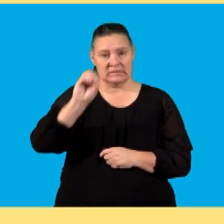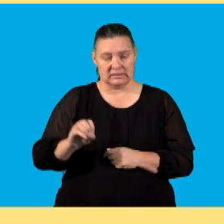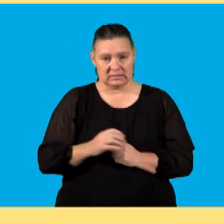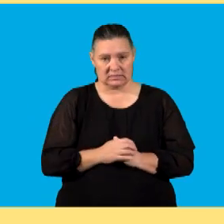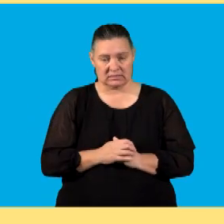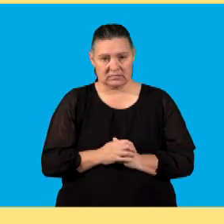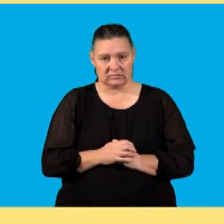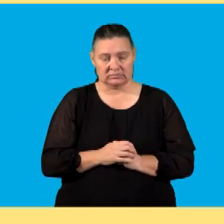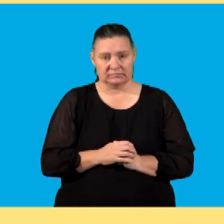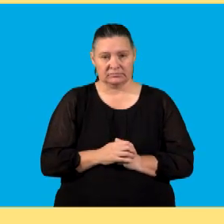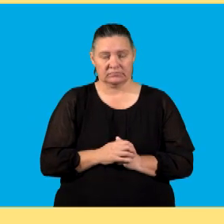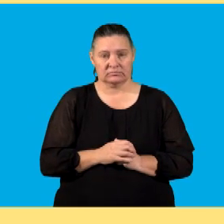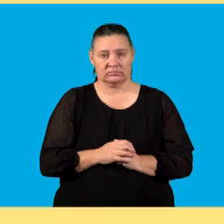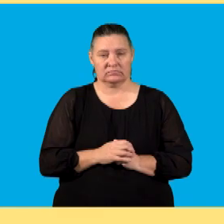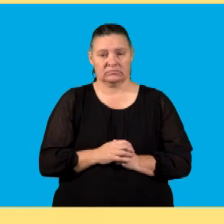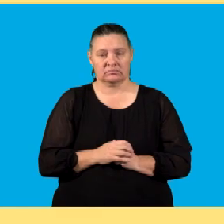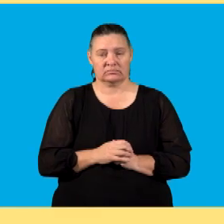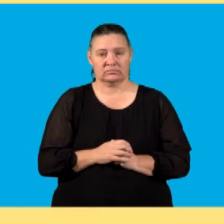26.2%.